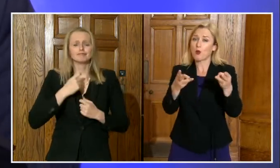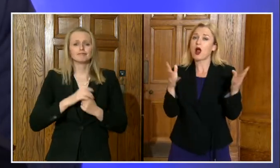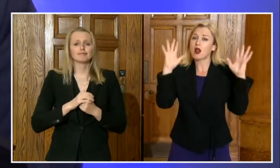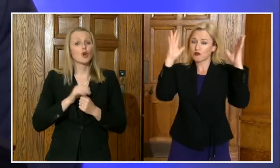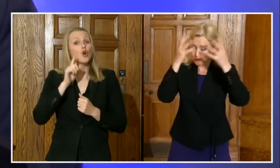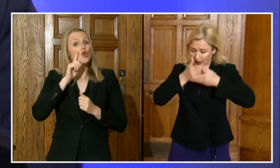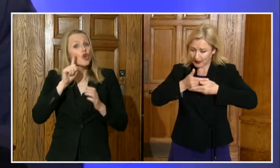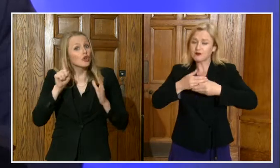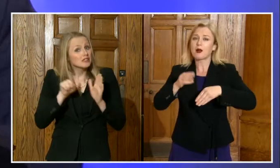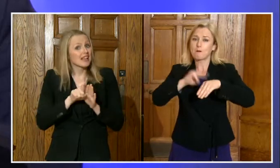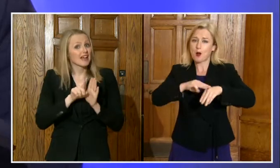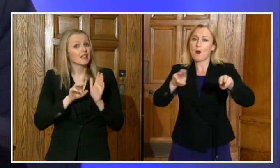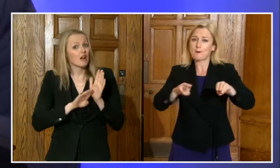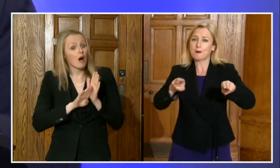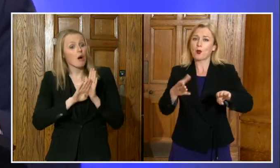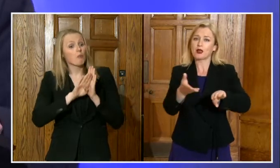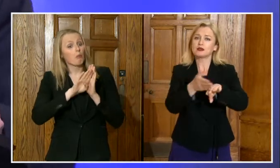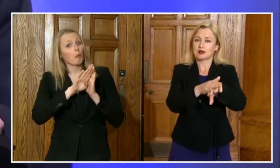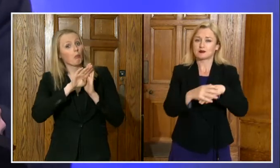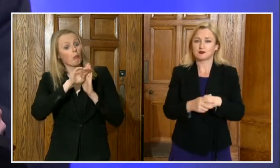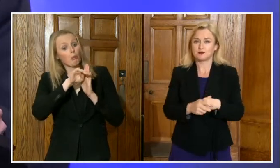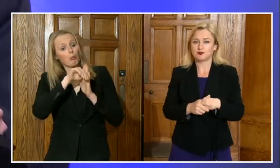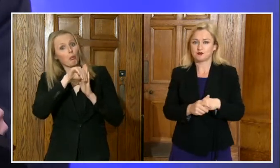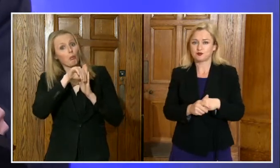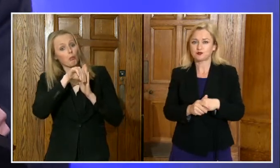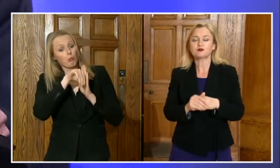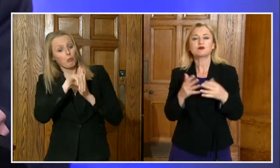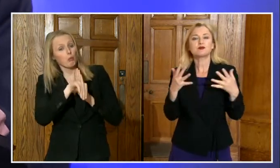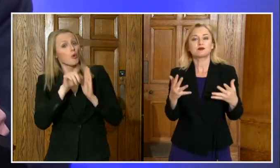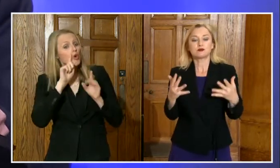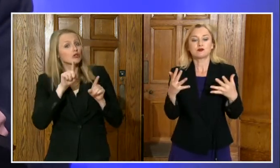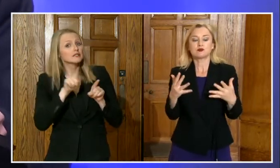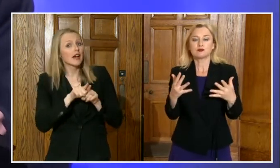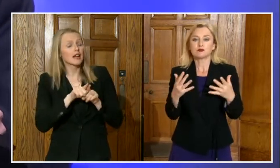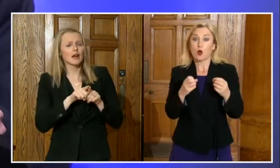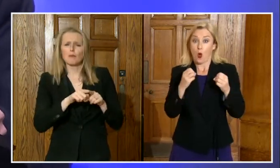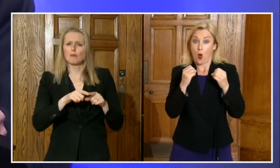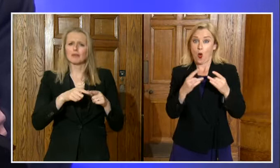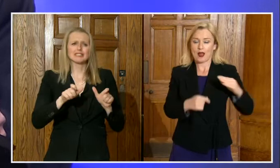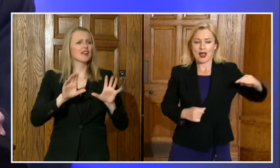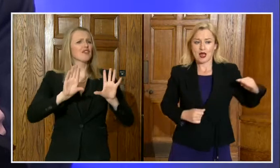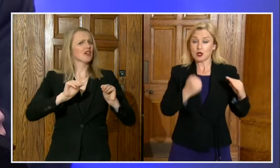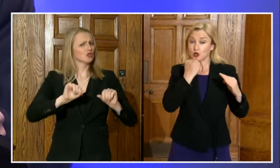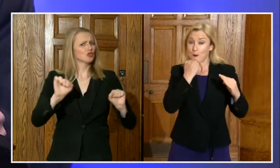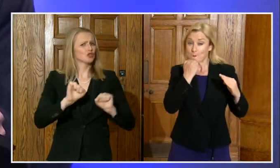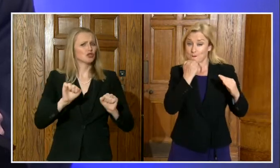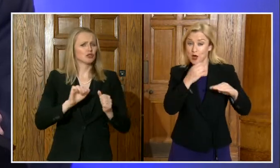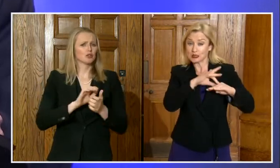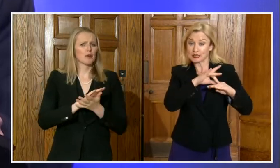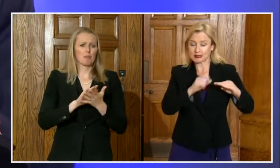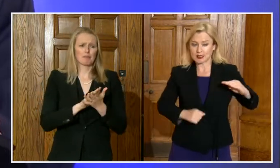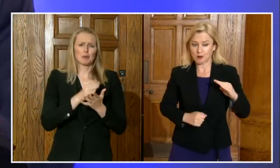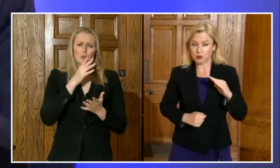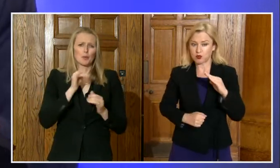peak, the situation remains incredibly serious. Whilst the number of COVID-related patients being admitted to hospitals